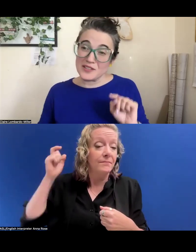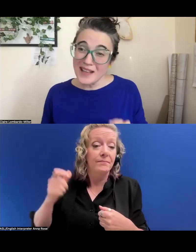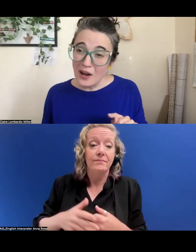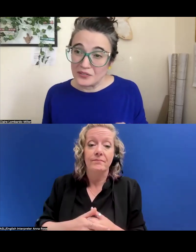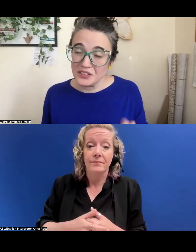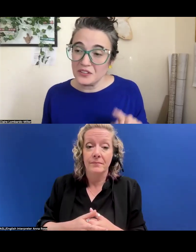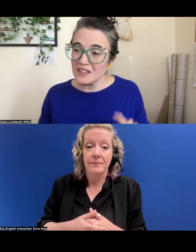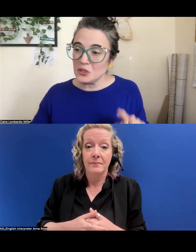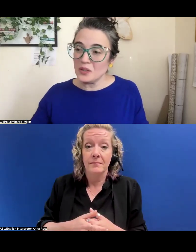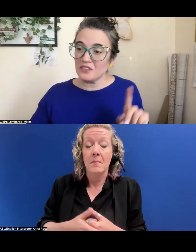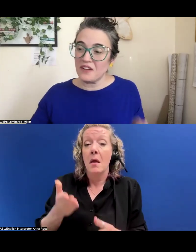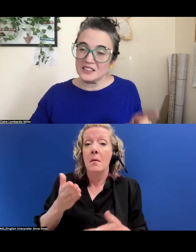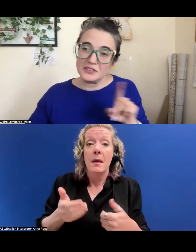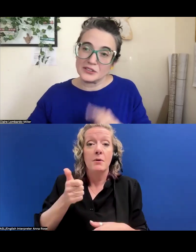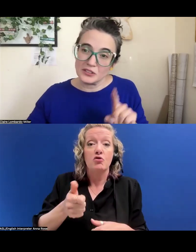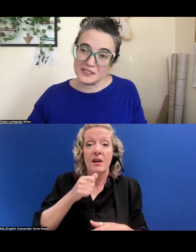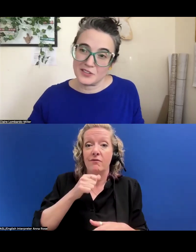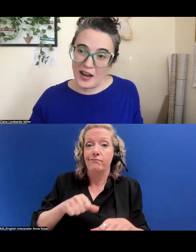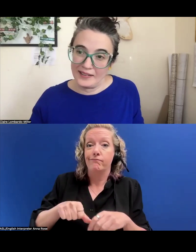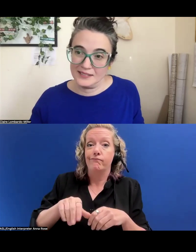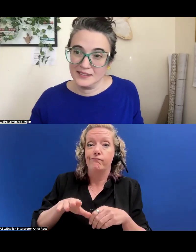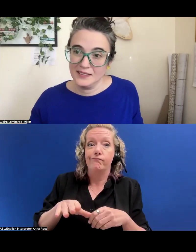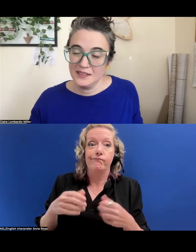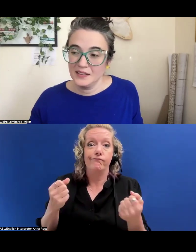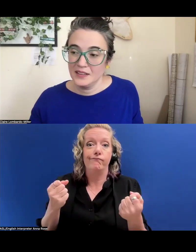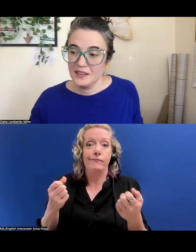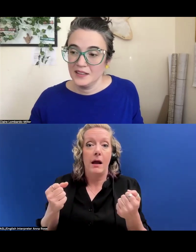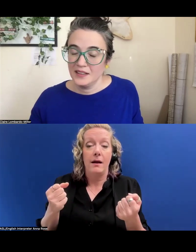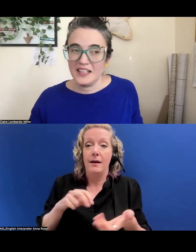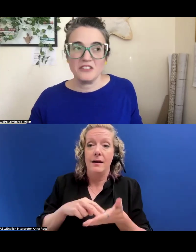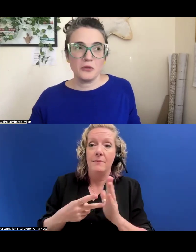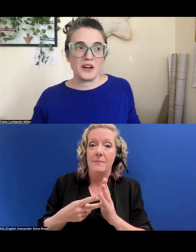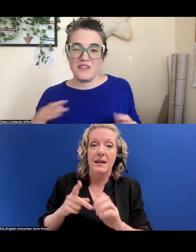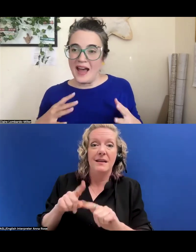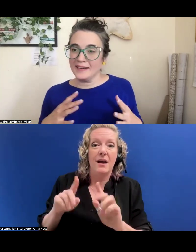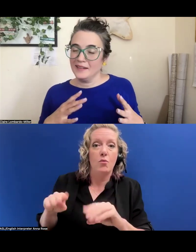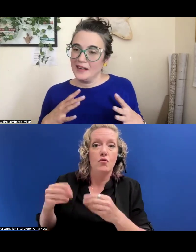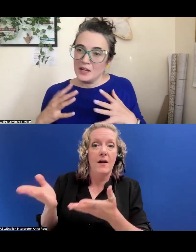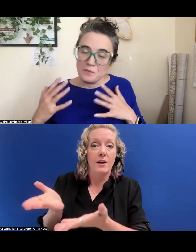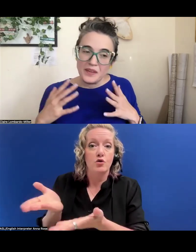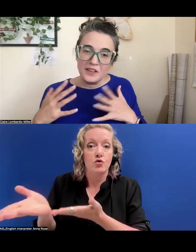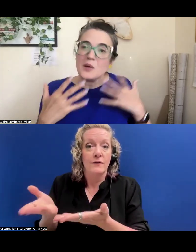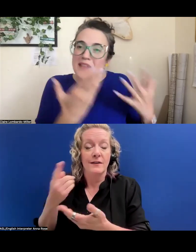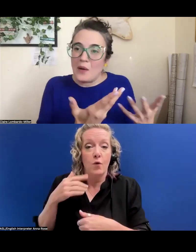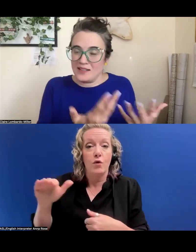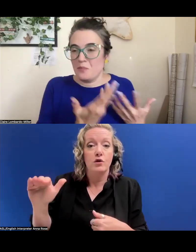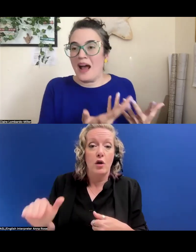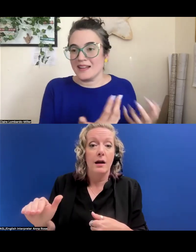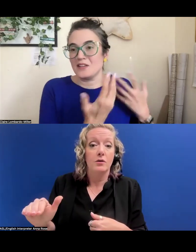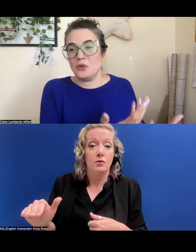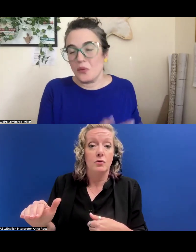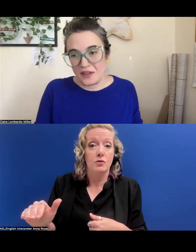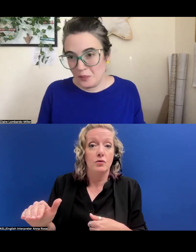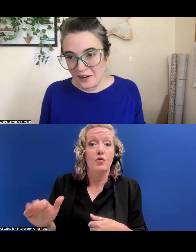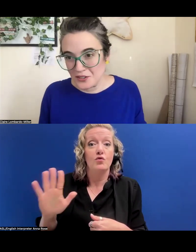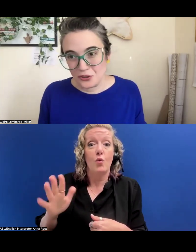it yourself to feel like you can effectively service the child. Therefore, that comes out as a bias